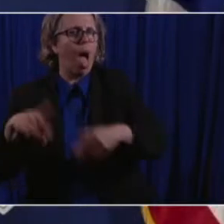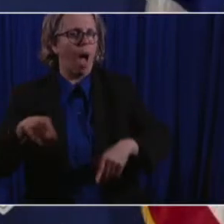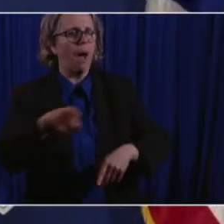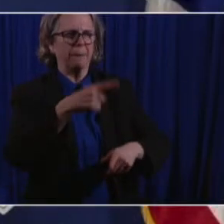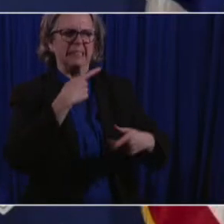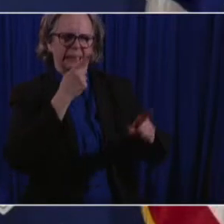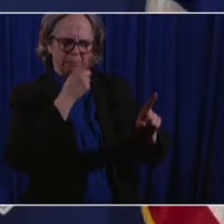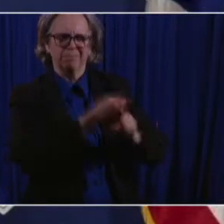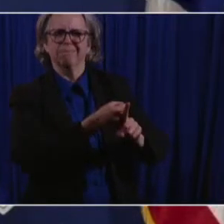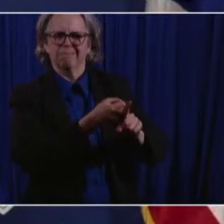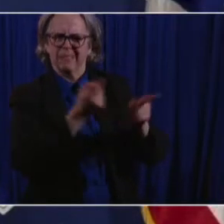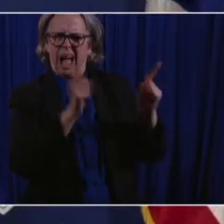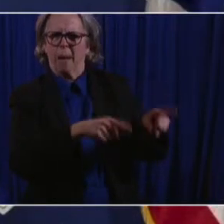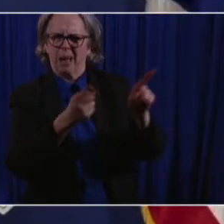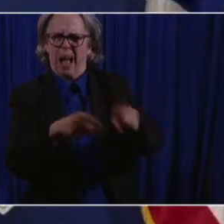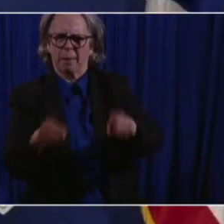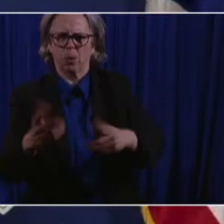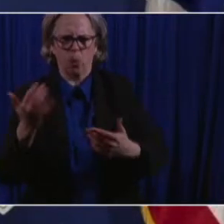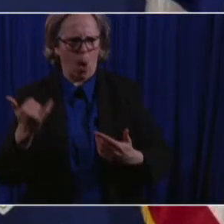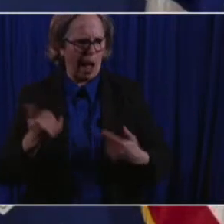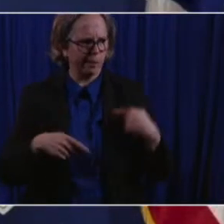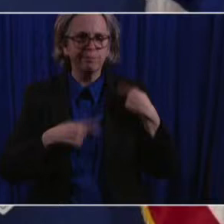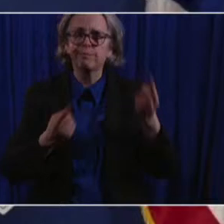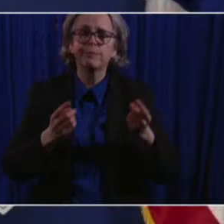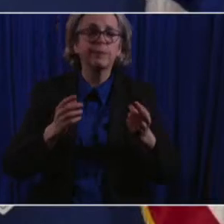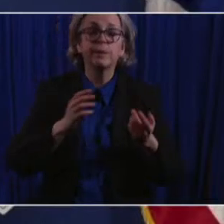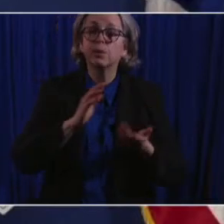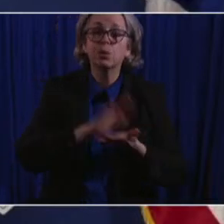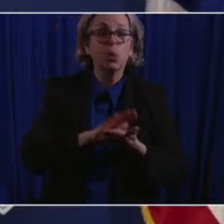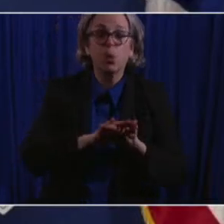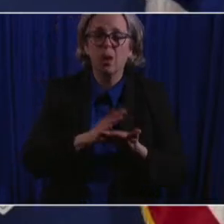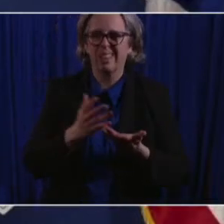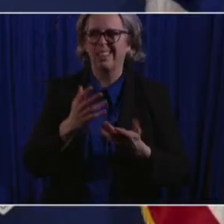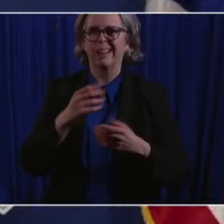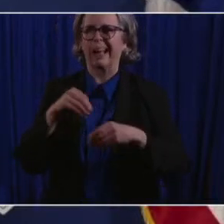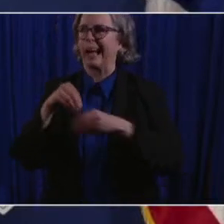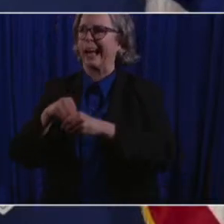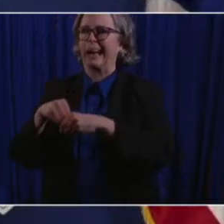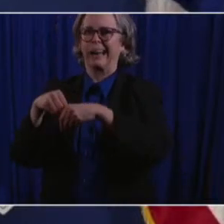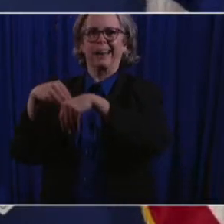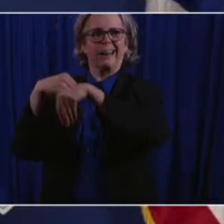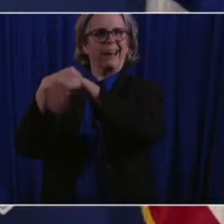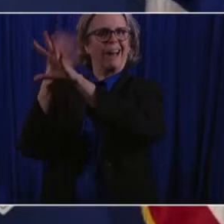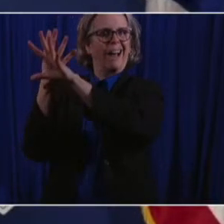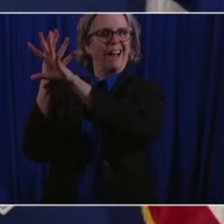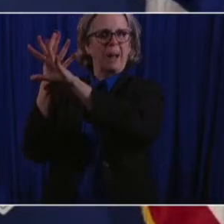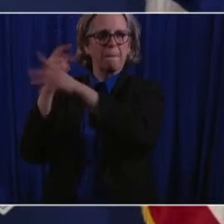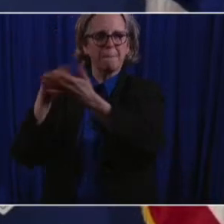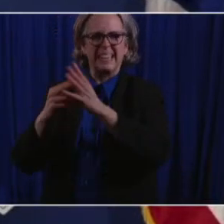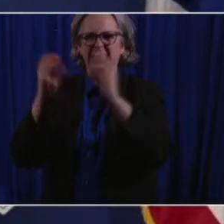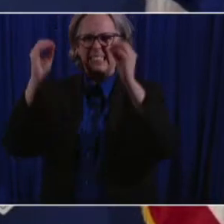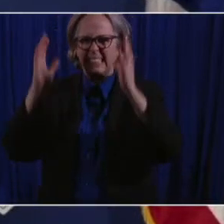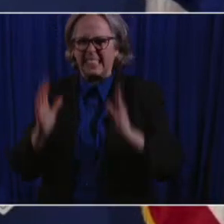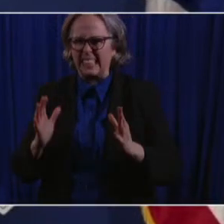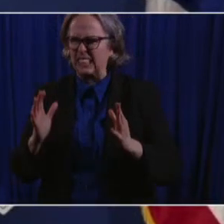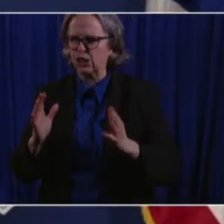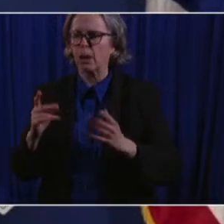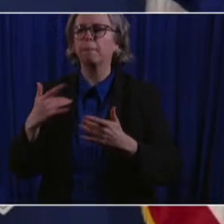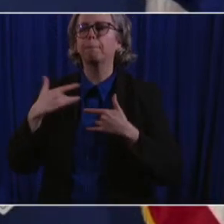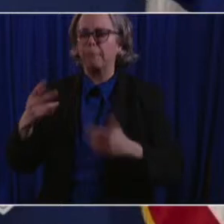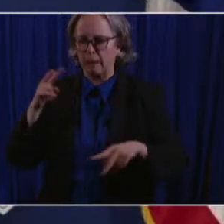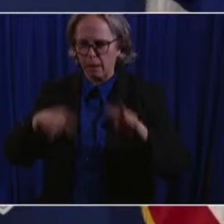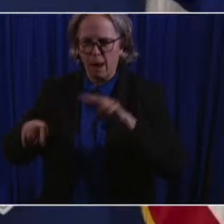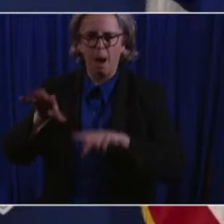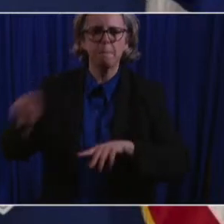the child abuse, something they observe in school. So again, this is something that we need to remember. If you